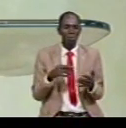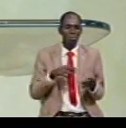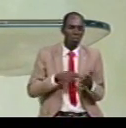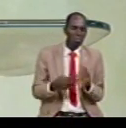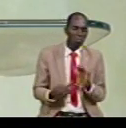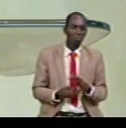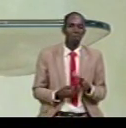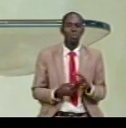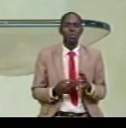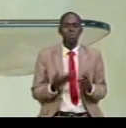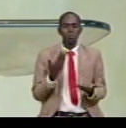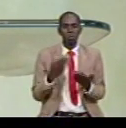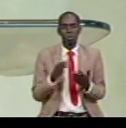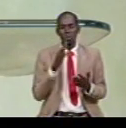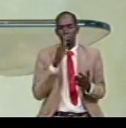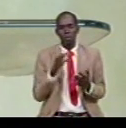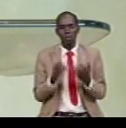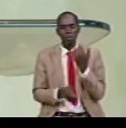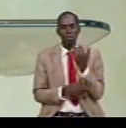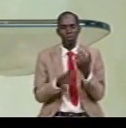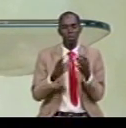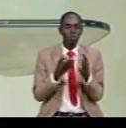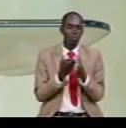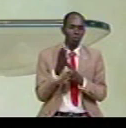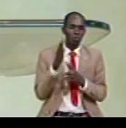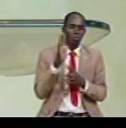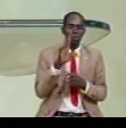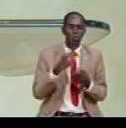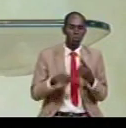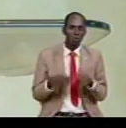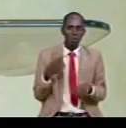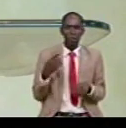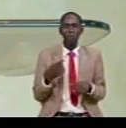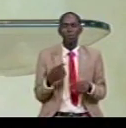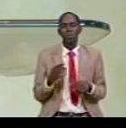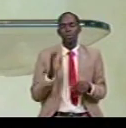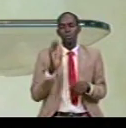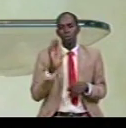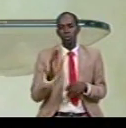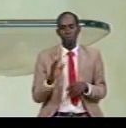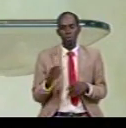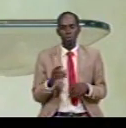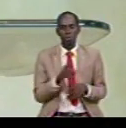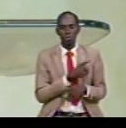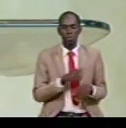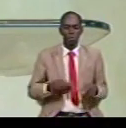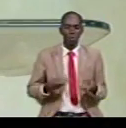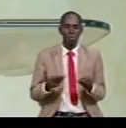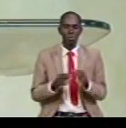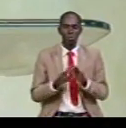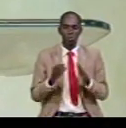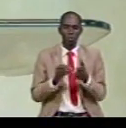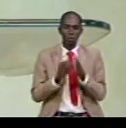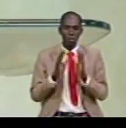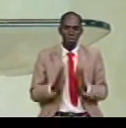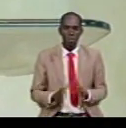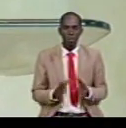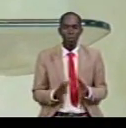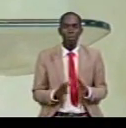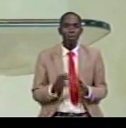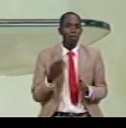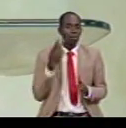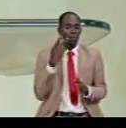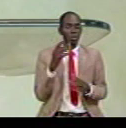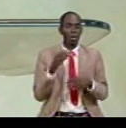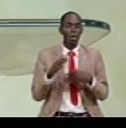friend, through your landlord, in fact, for Job, it was even the wife, the beloved wife, that said, do you still keep this